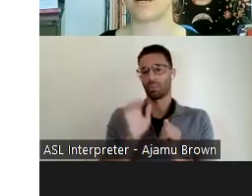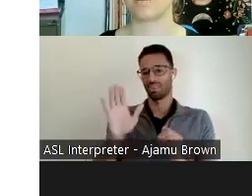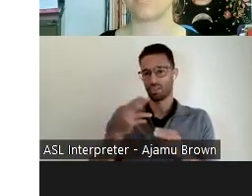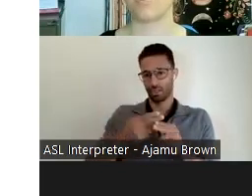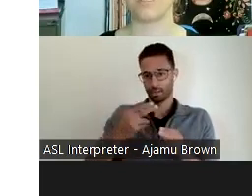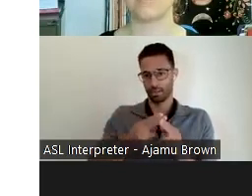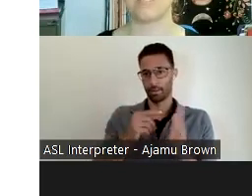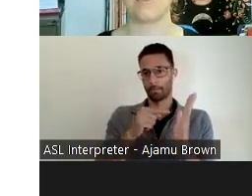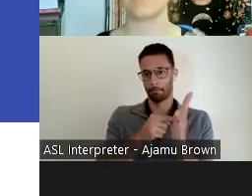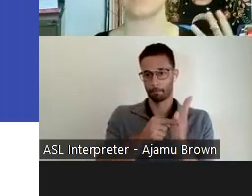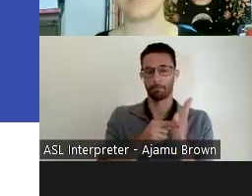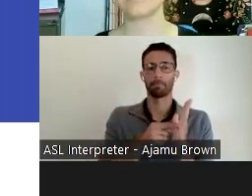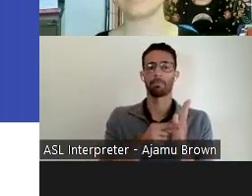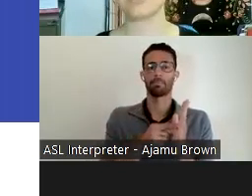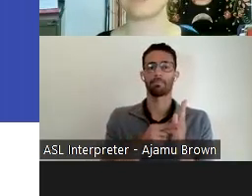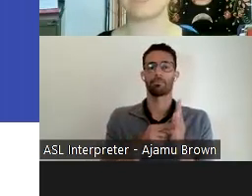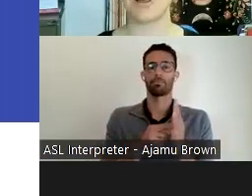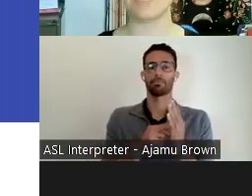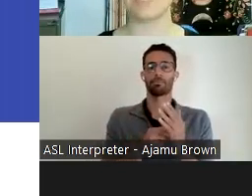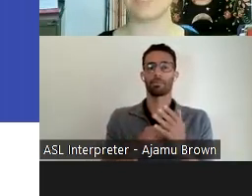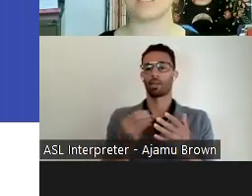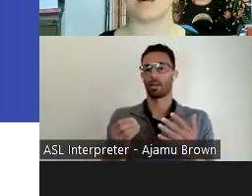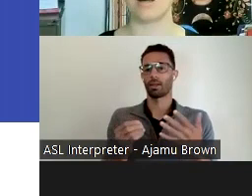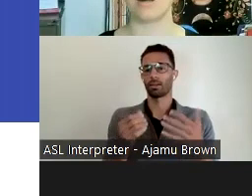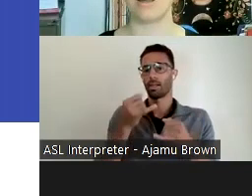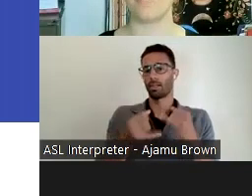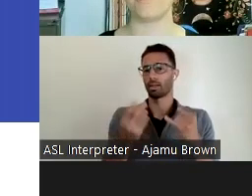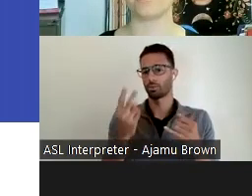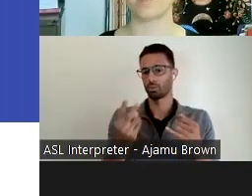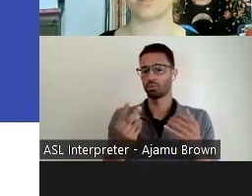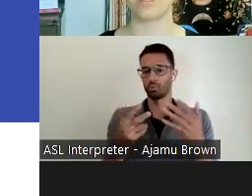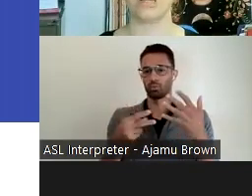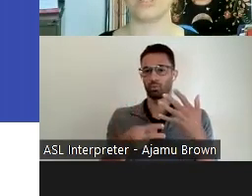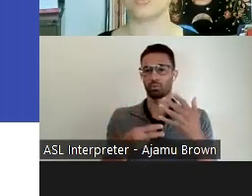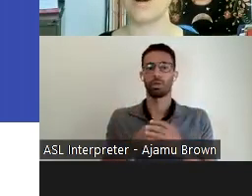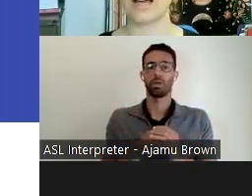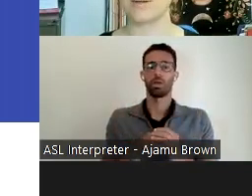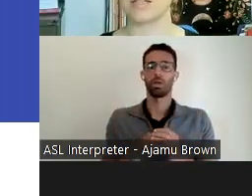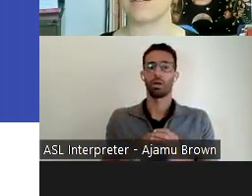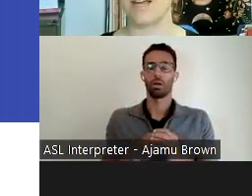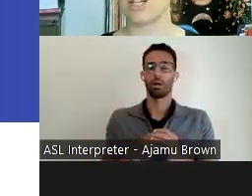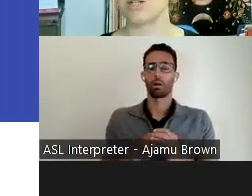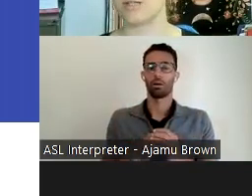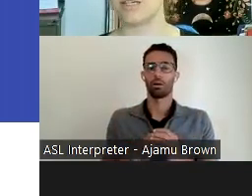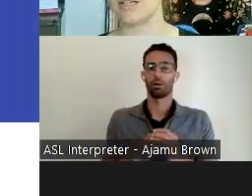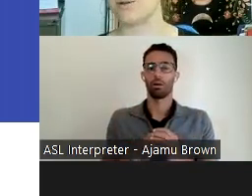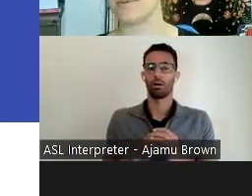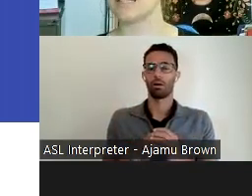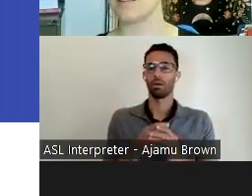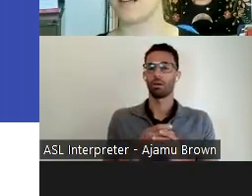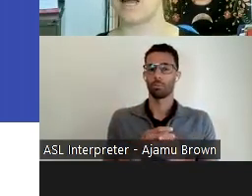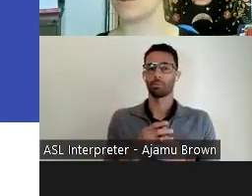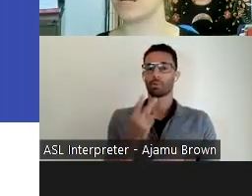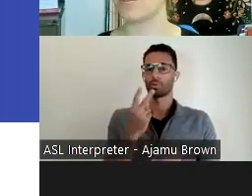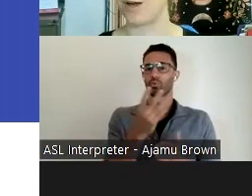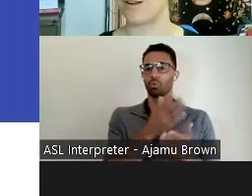We're back on the front one. And then the last two bullets are two aspects of the eligibility that we built